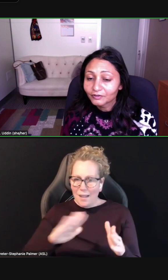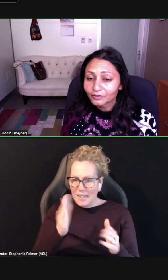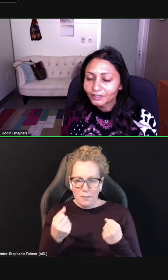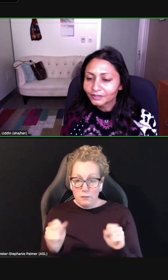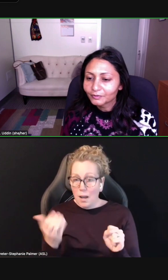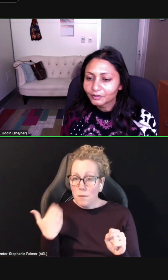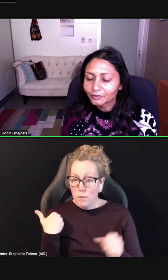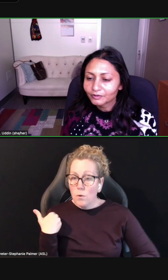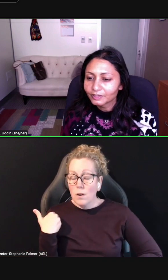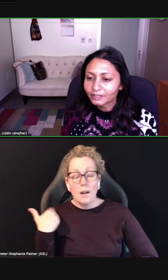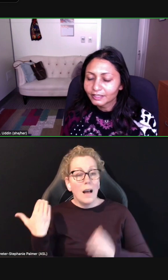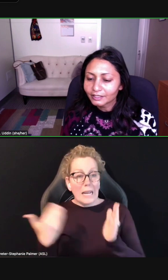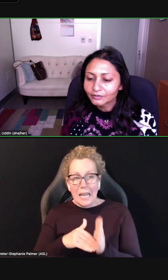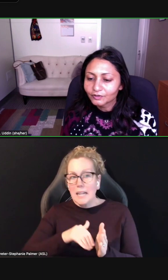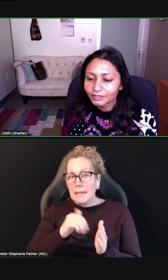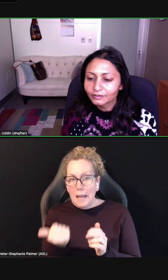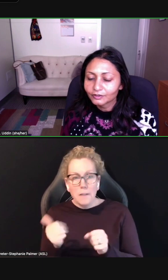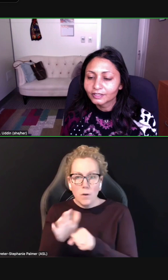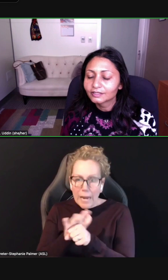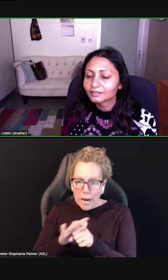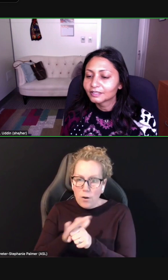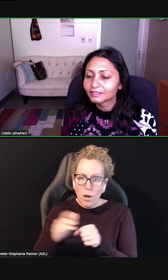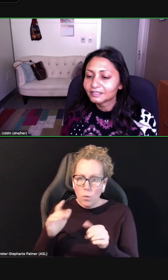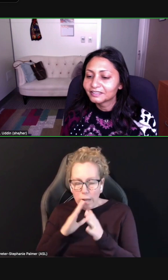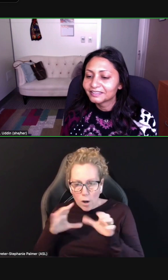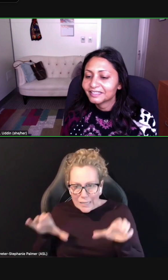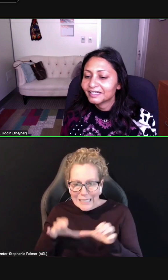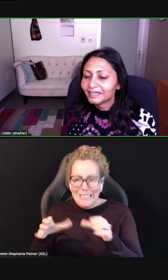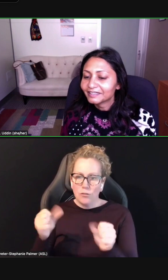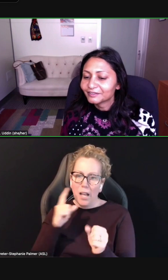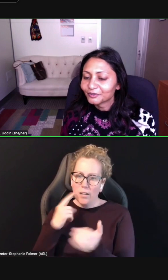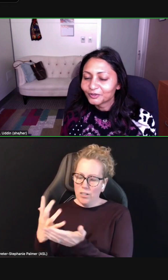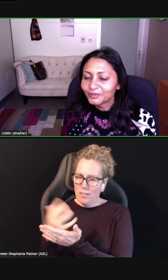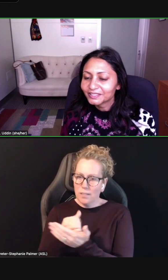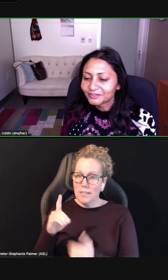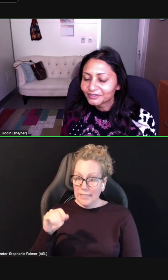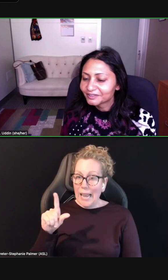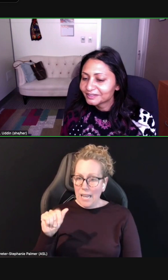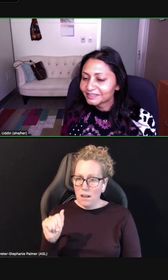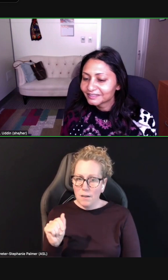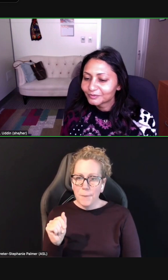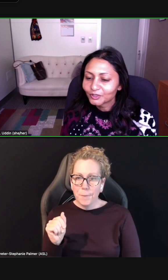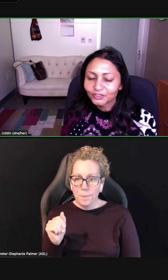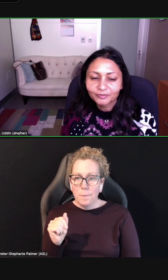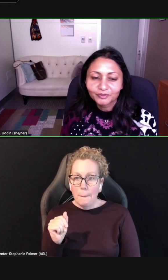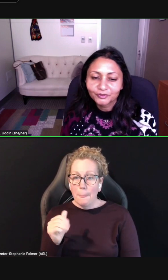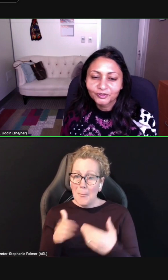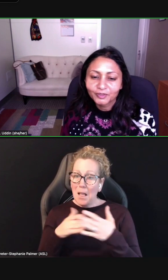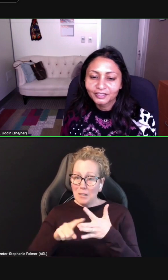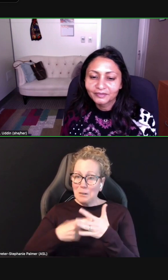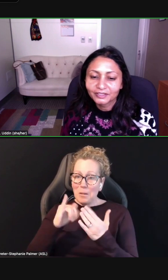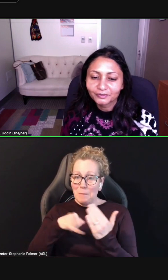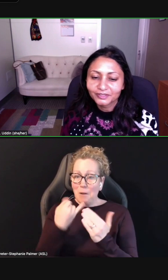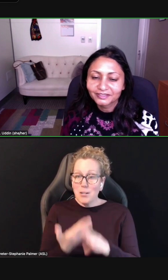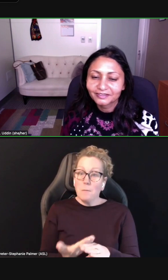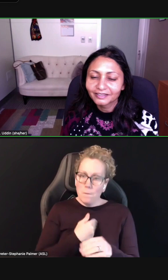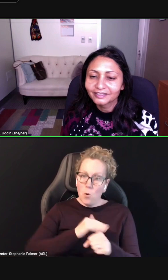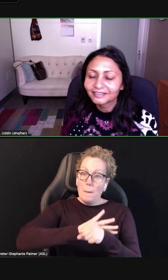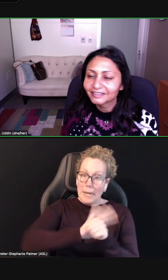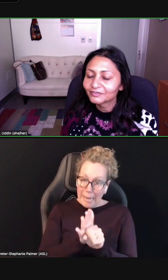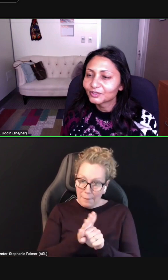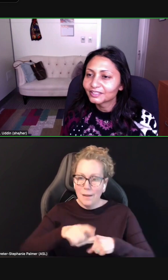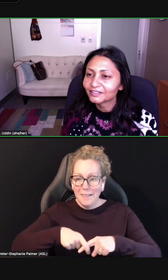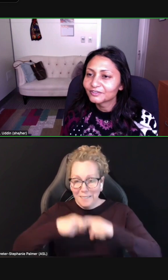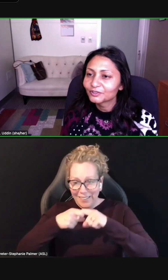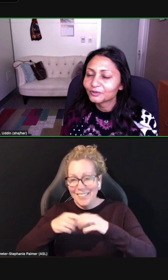this is another area where we're actively looking to collect data. And although we started this project before the pandemic, it was